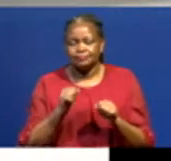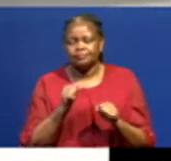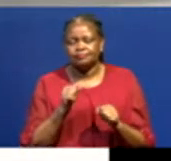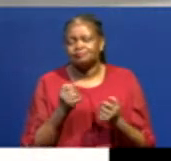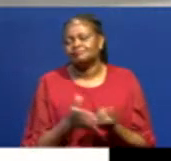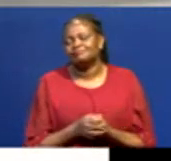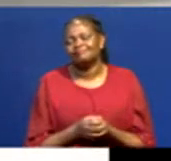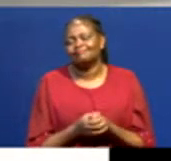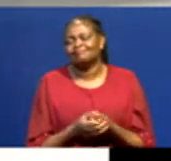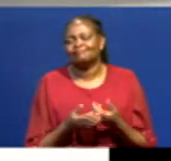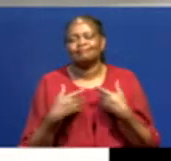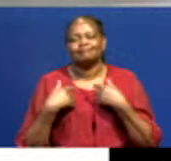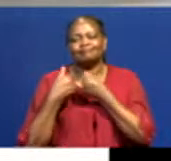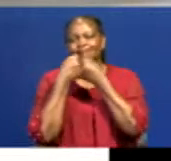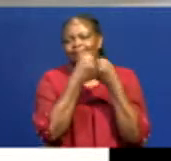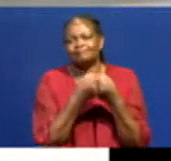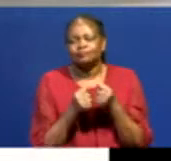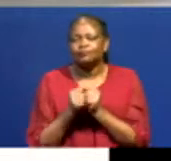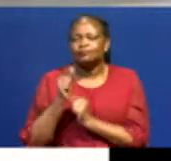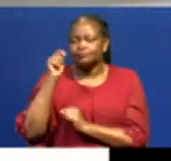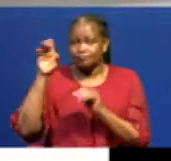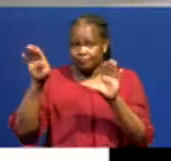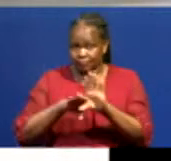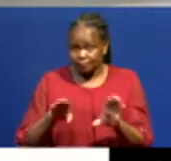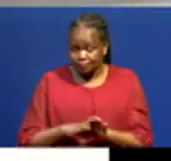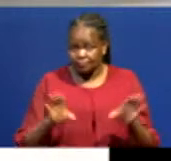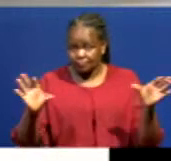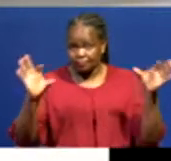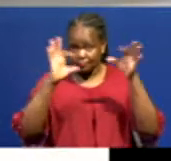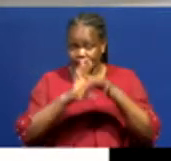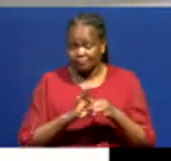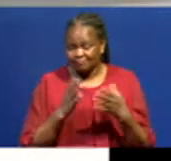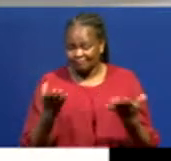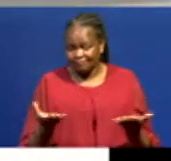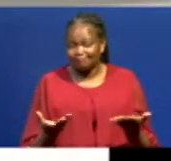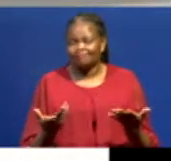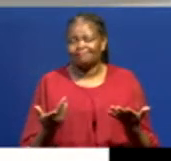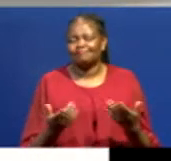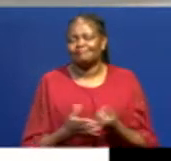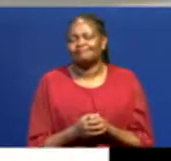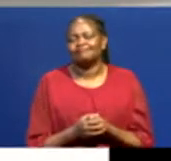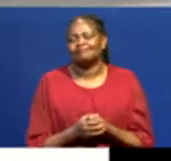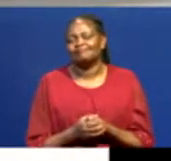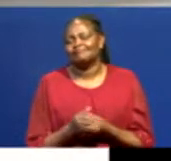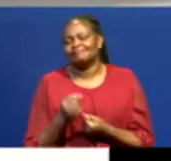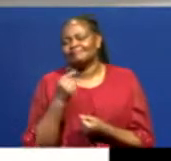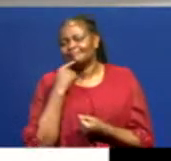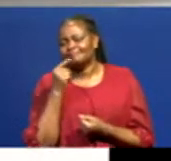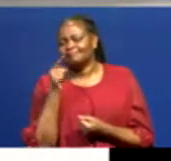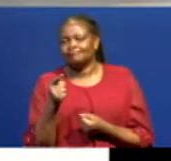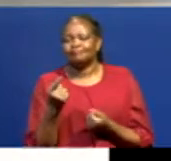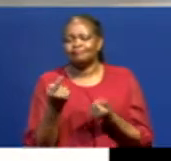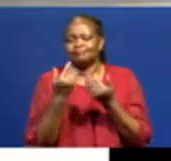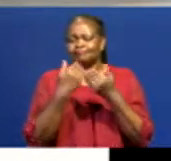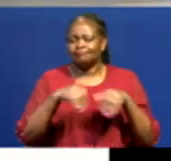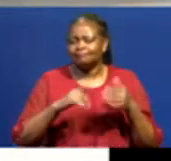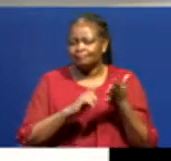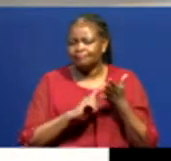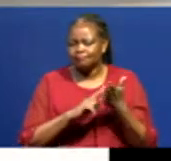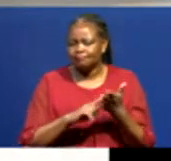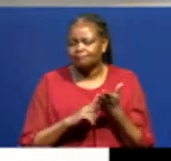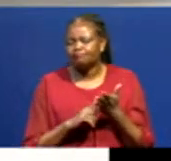different directions, with key members of the coalition appearing to pour cold water on the ongoing bipartisan talks,